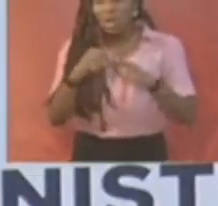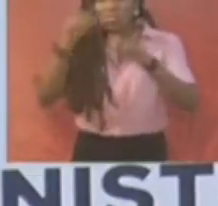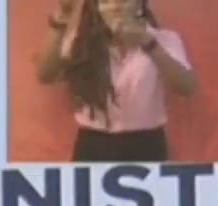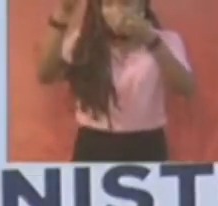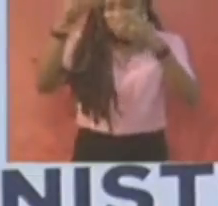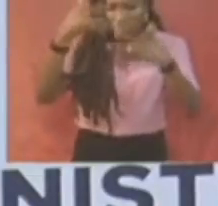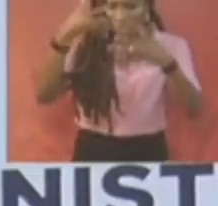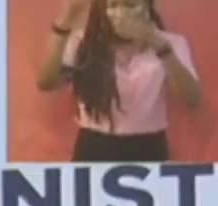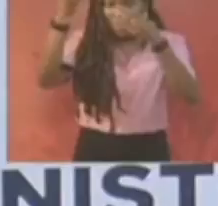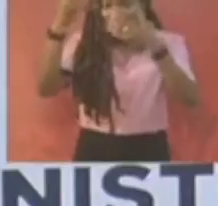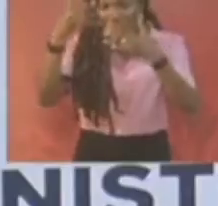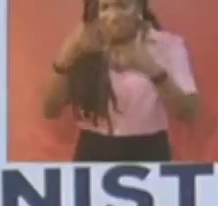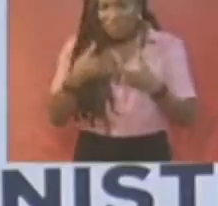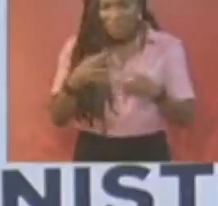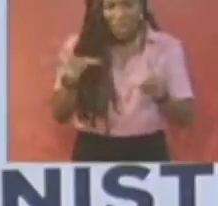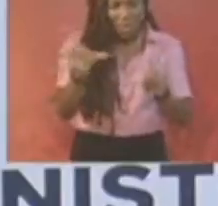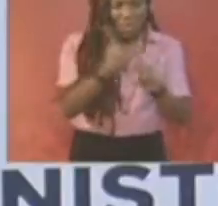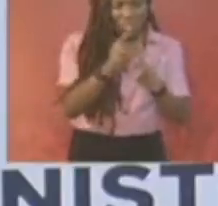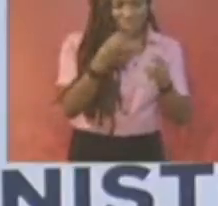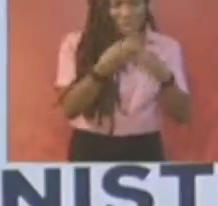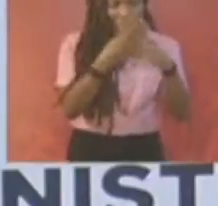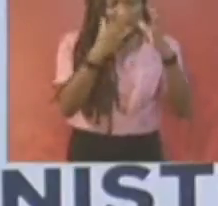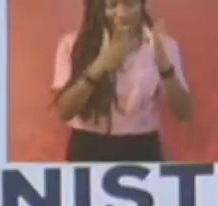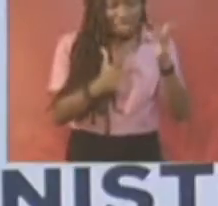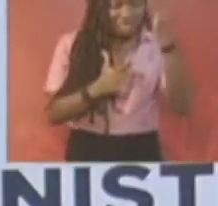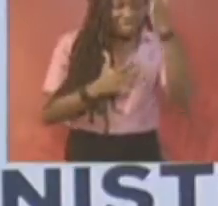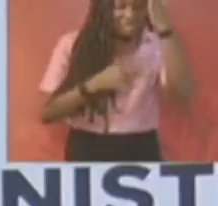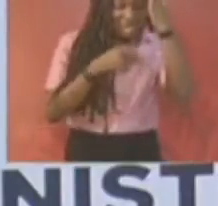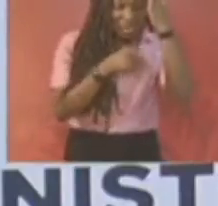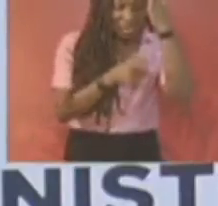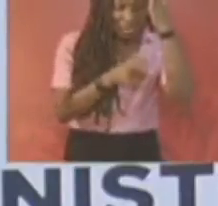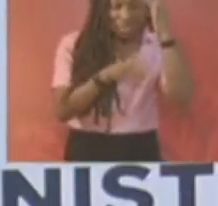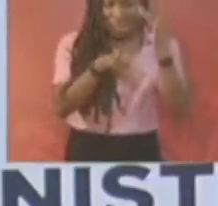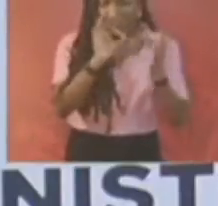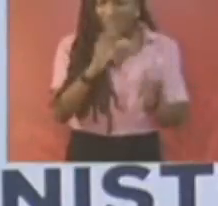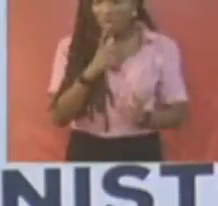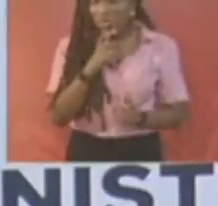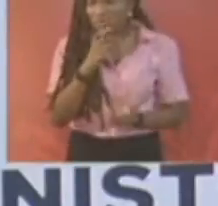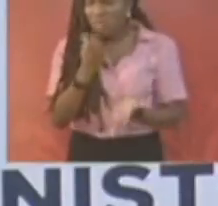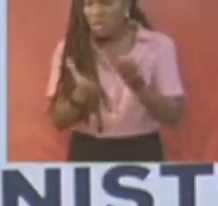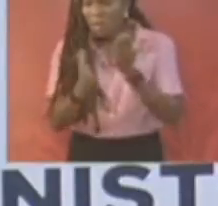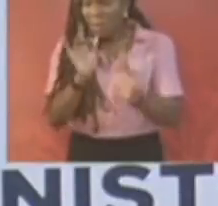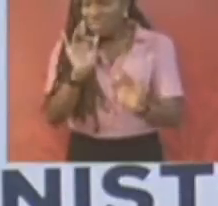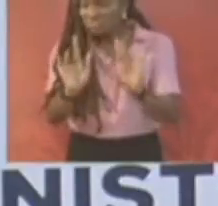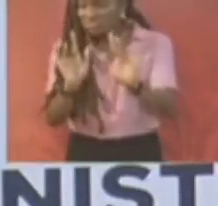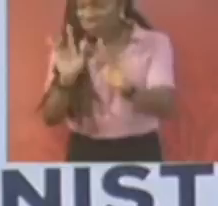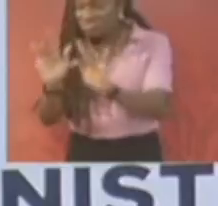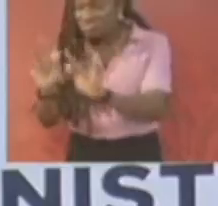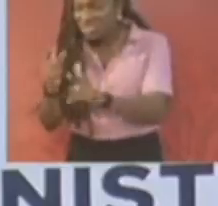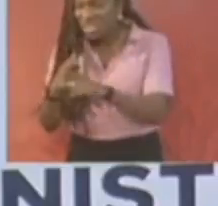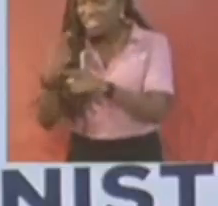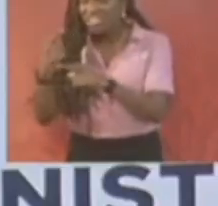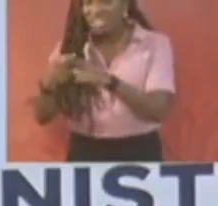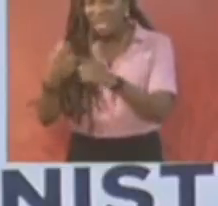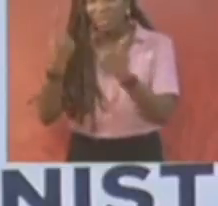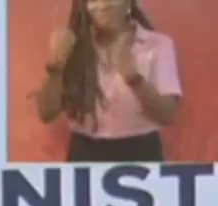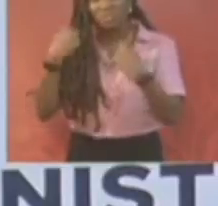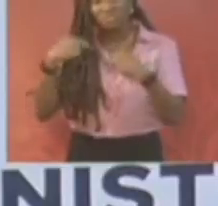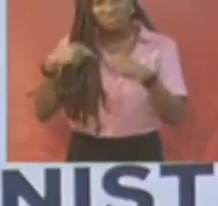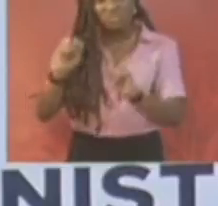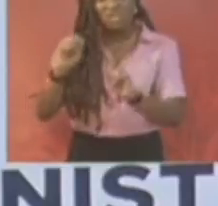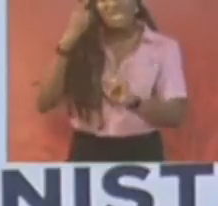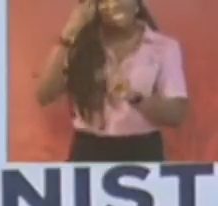contact tracing process. That contact tracing process within a captive situation, pun